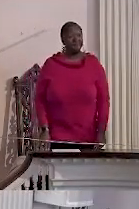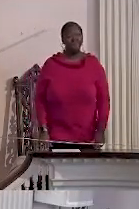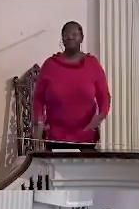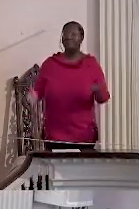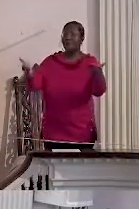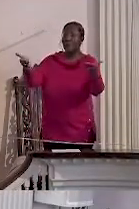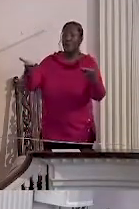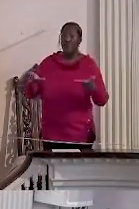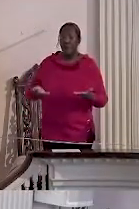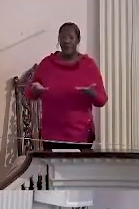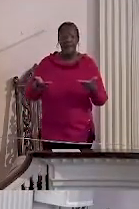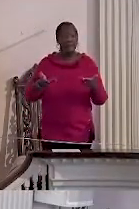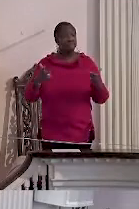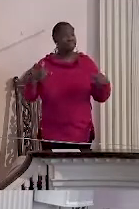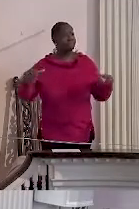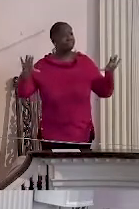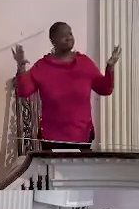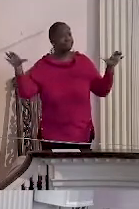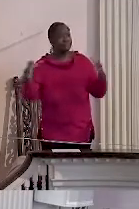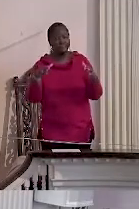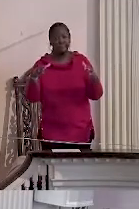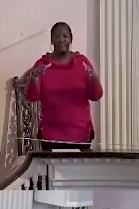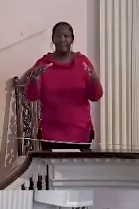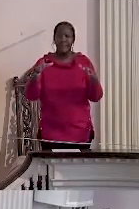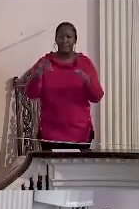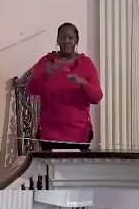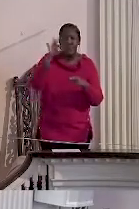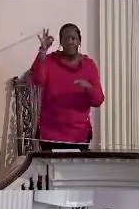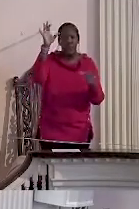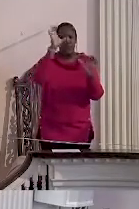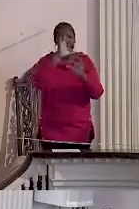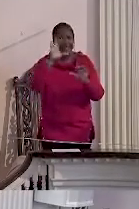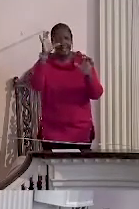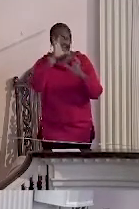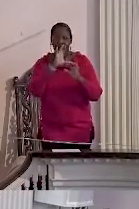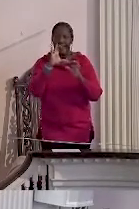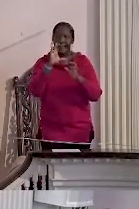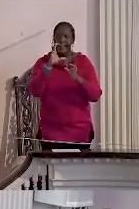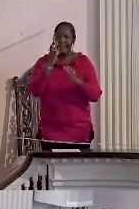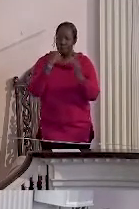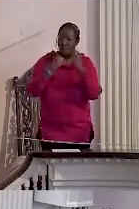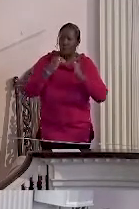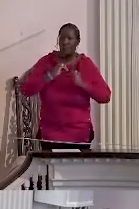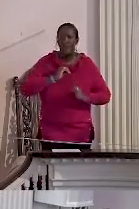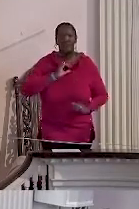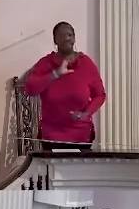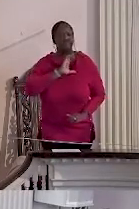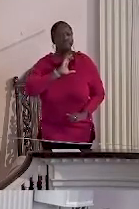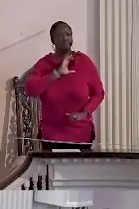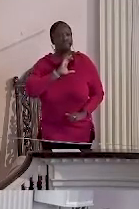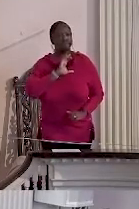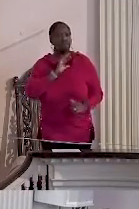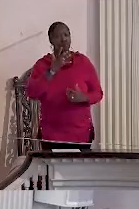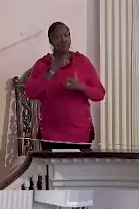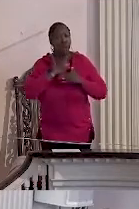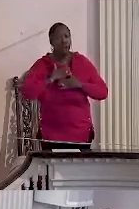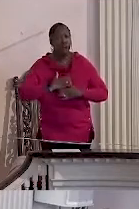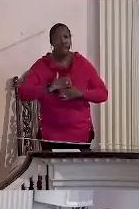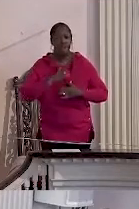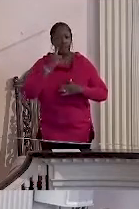Welcome to this gathering of souls seeking nourishment. We come hungry for